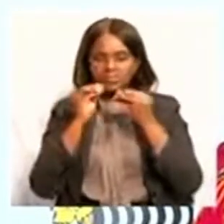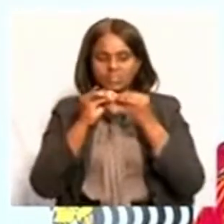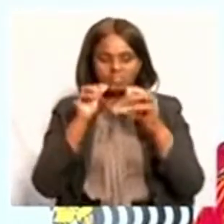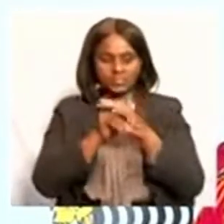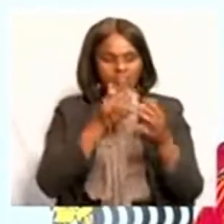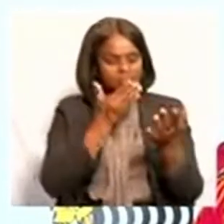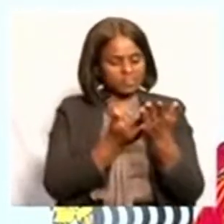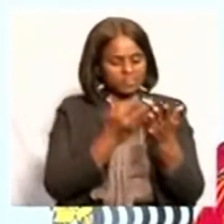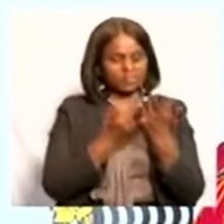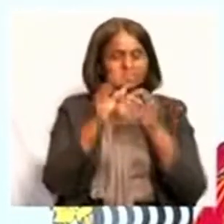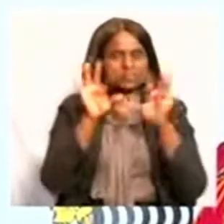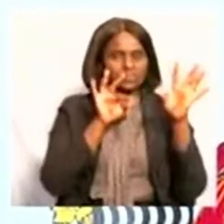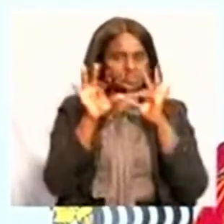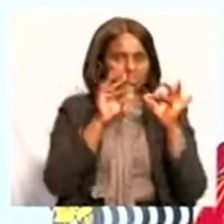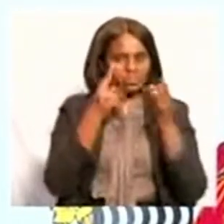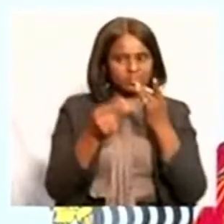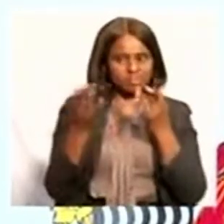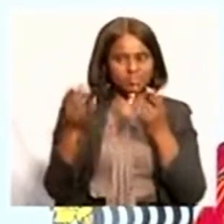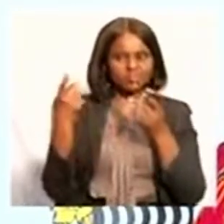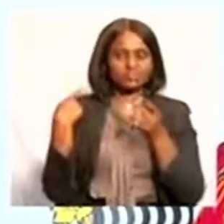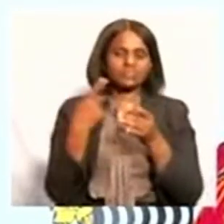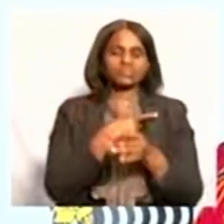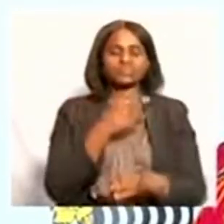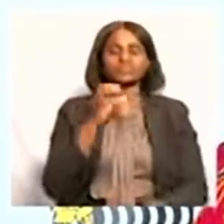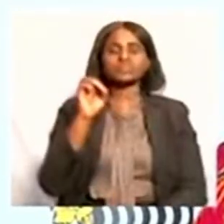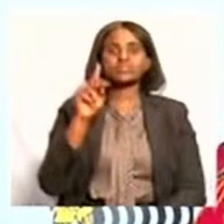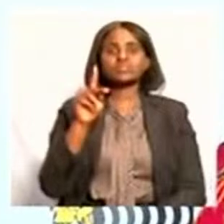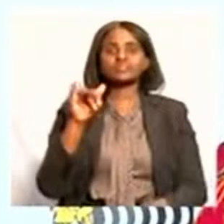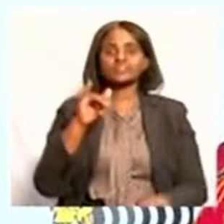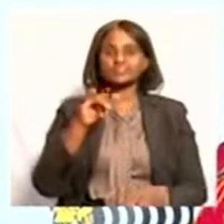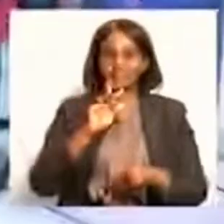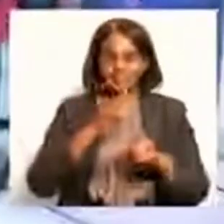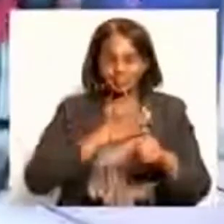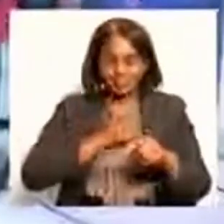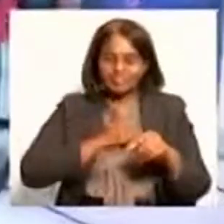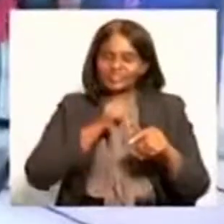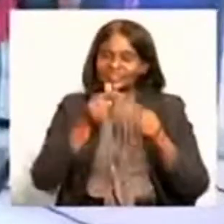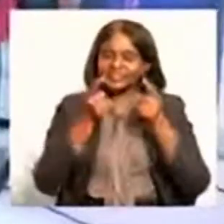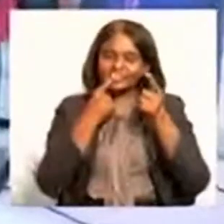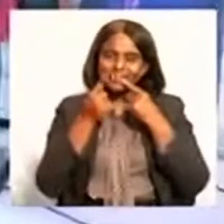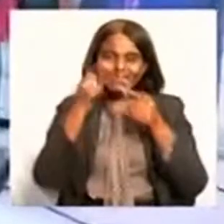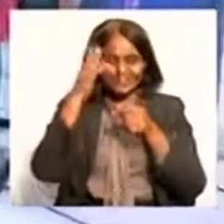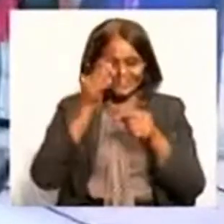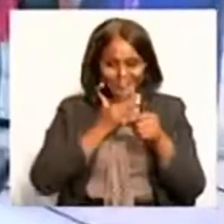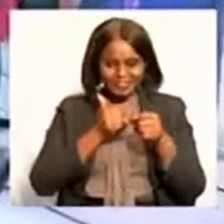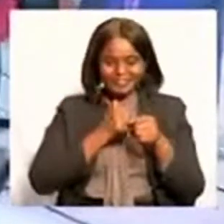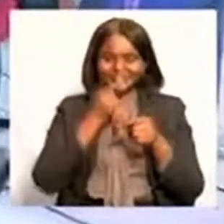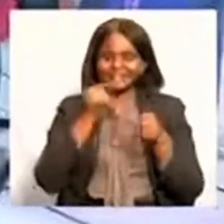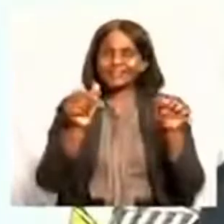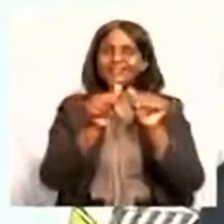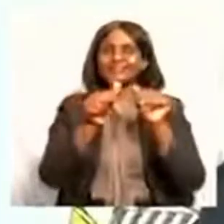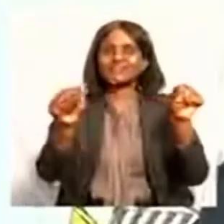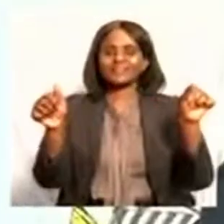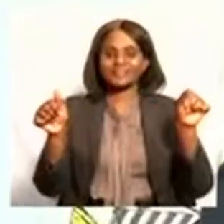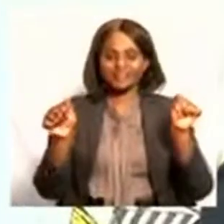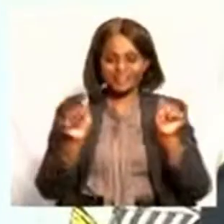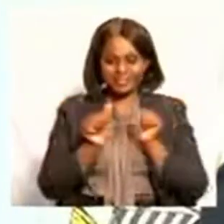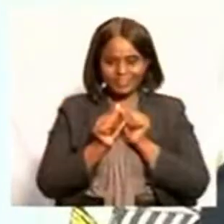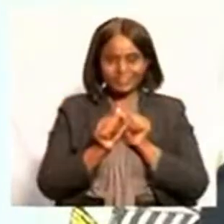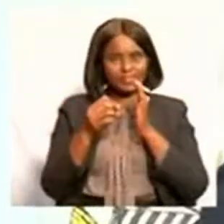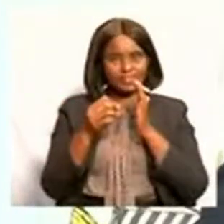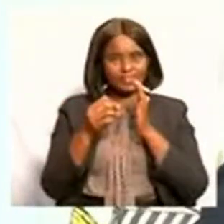these select committees at Parliament. Okay. Yeah. But I'm not talking, well, that's why I called it generic, because you, for example,